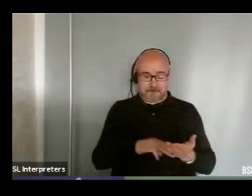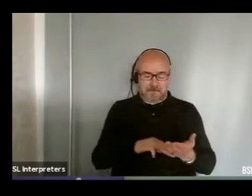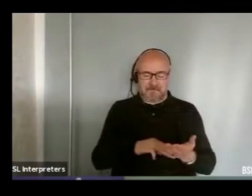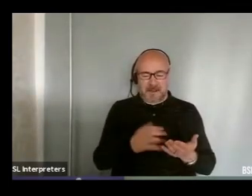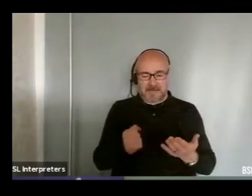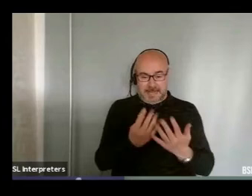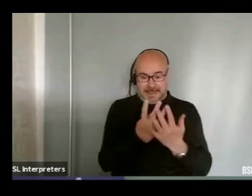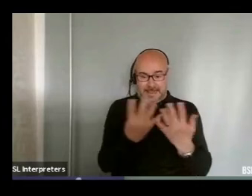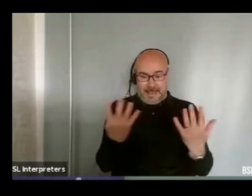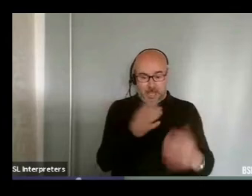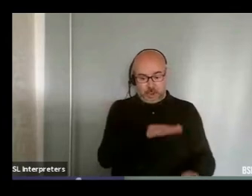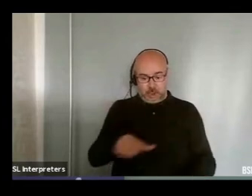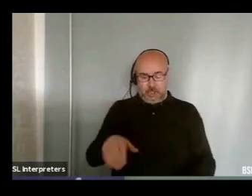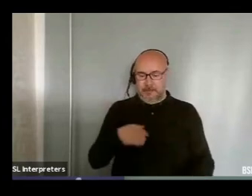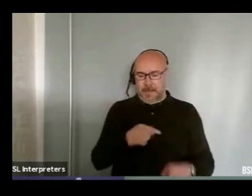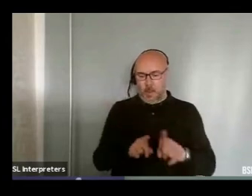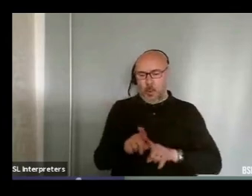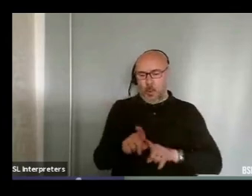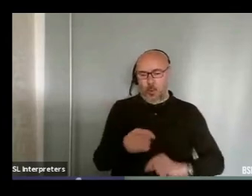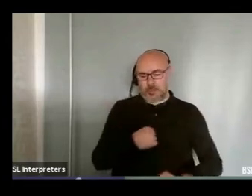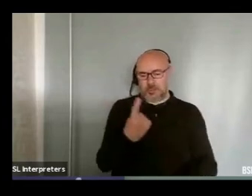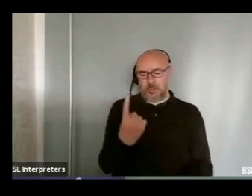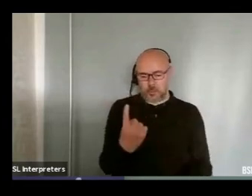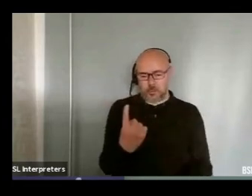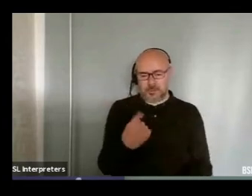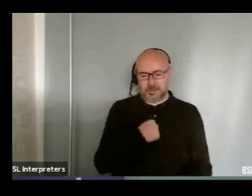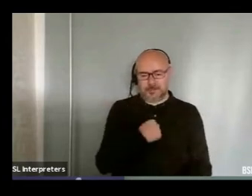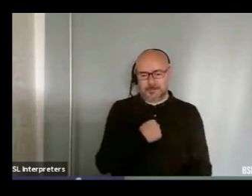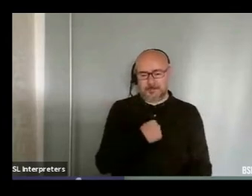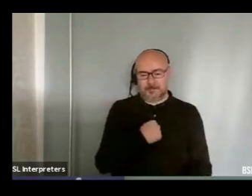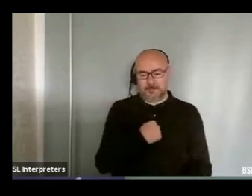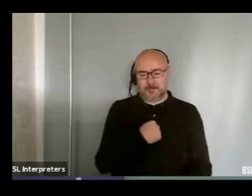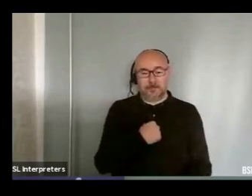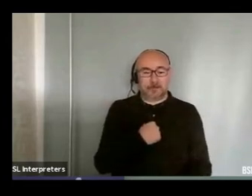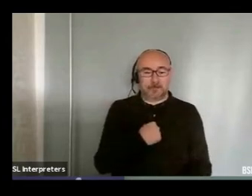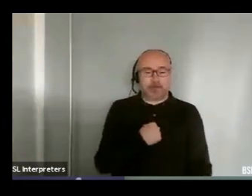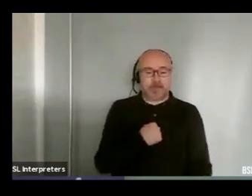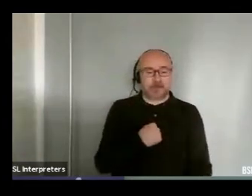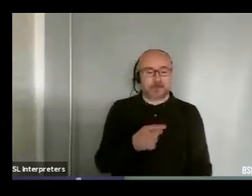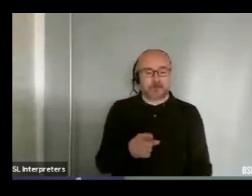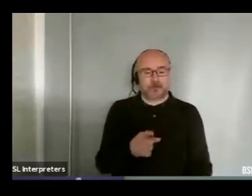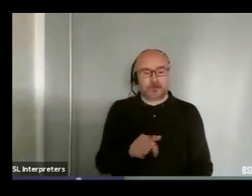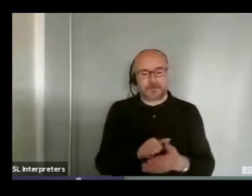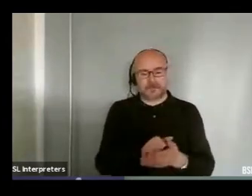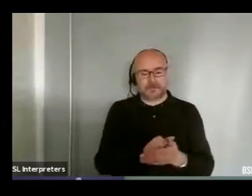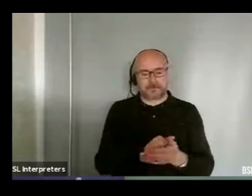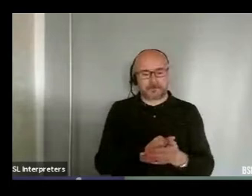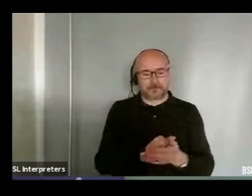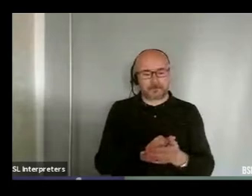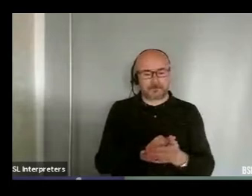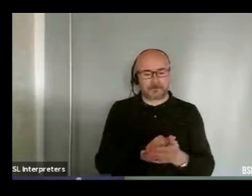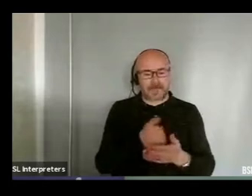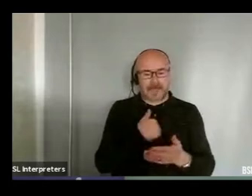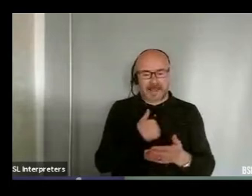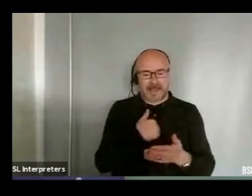to my house for, you know, an annual festival or whatever for every holiday, there are 58 of